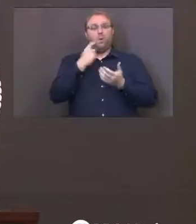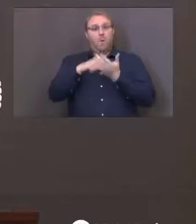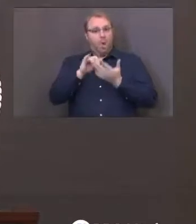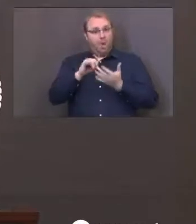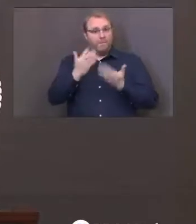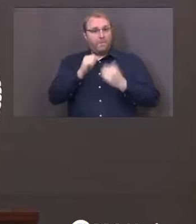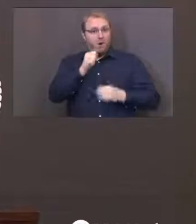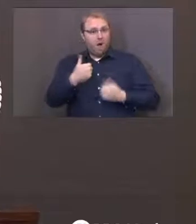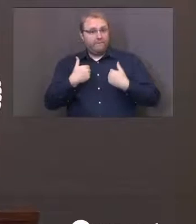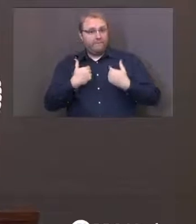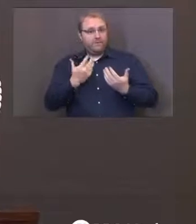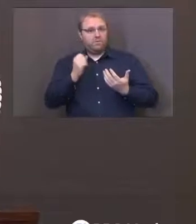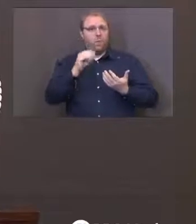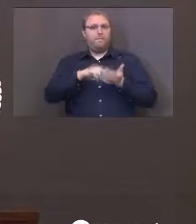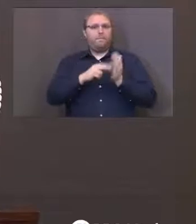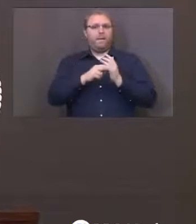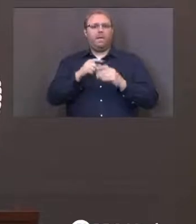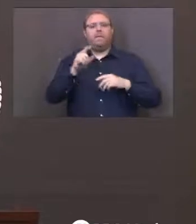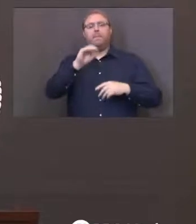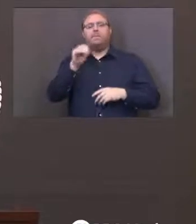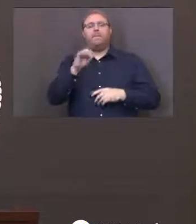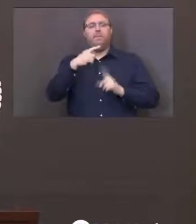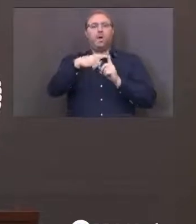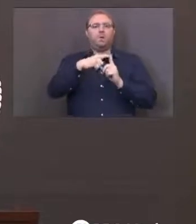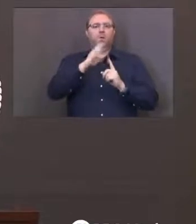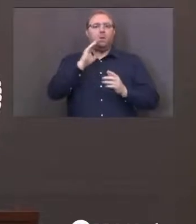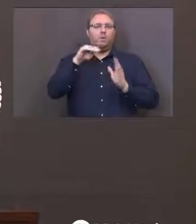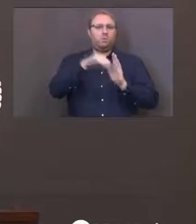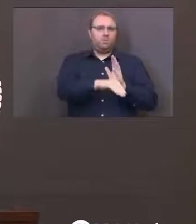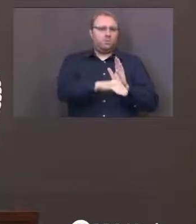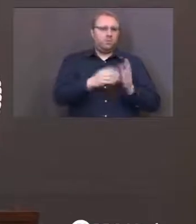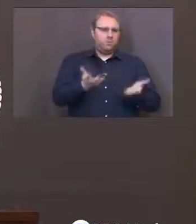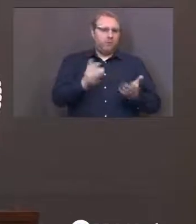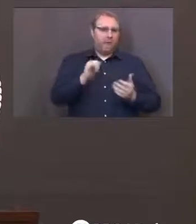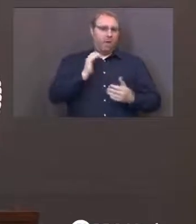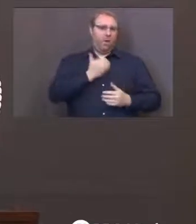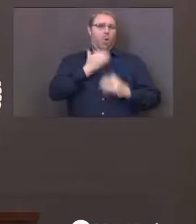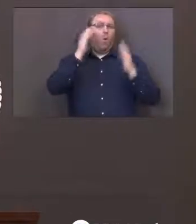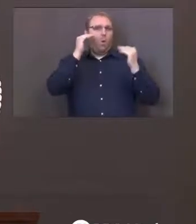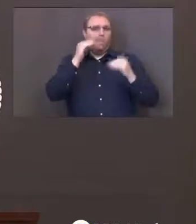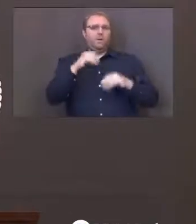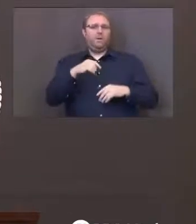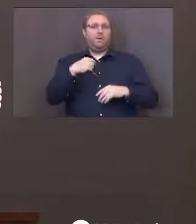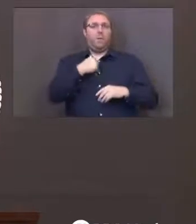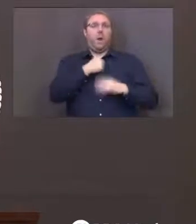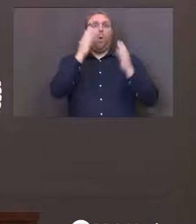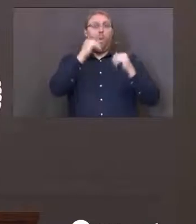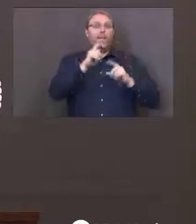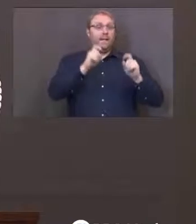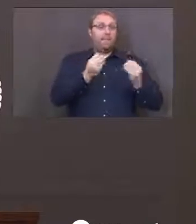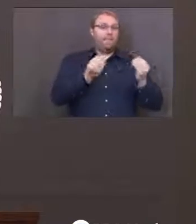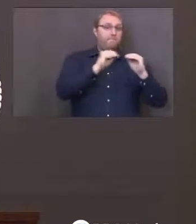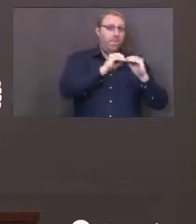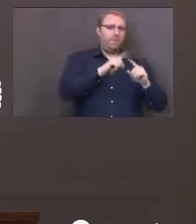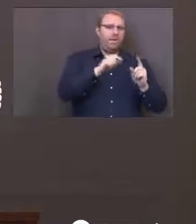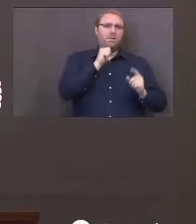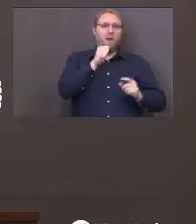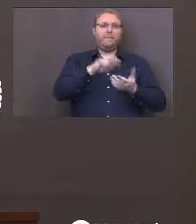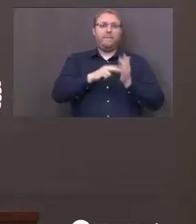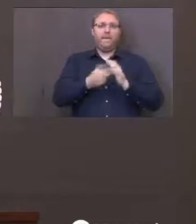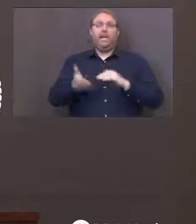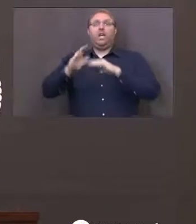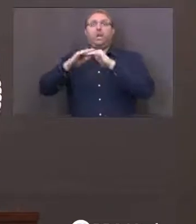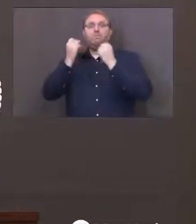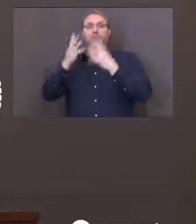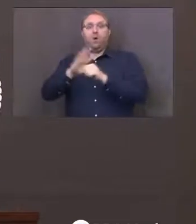so your percent positivity goes down. And so I'm hopeful that we don't have, 900 cases out there